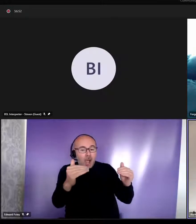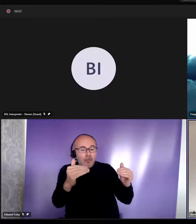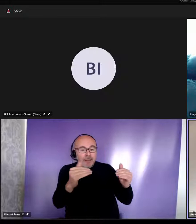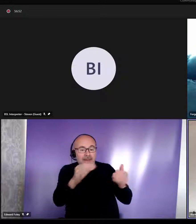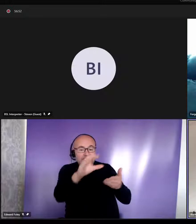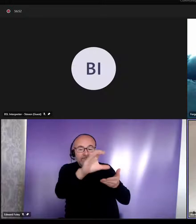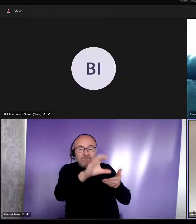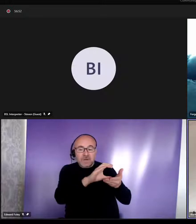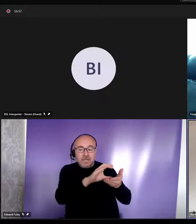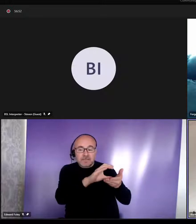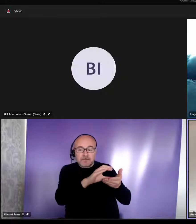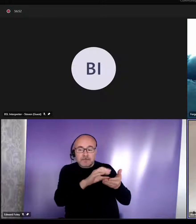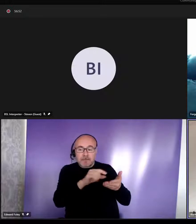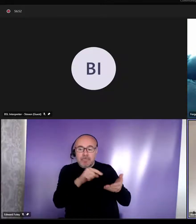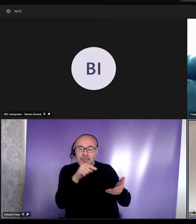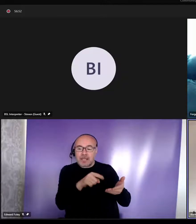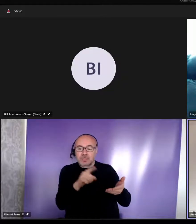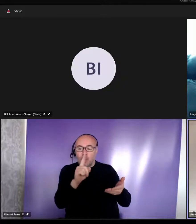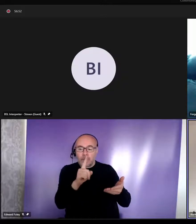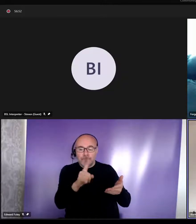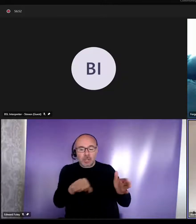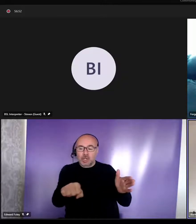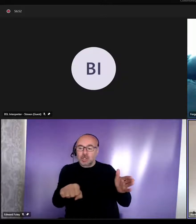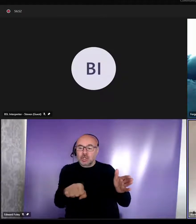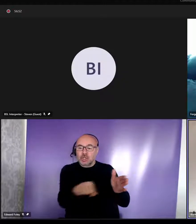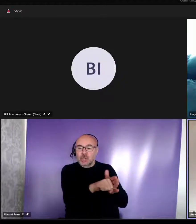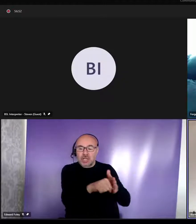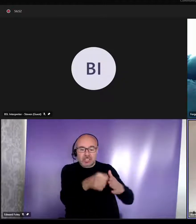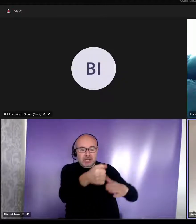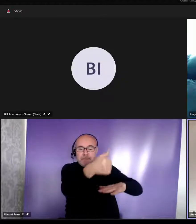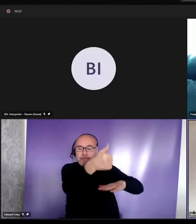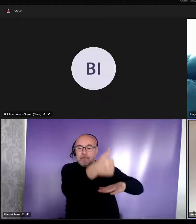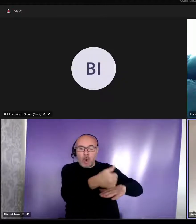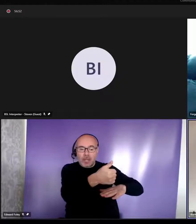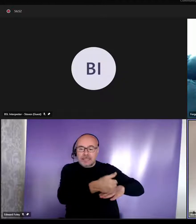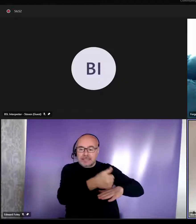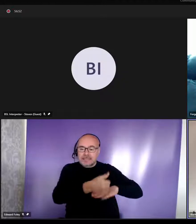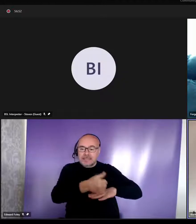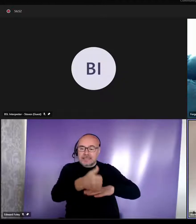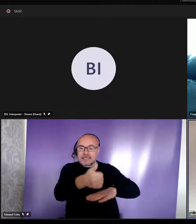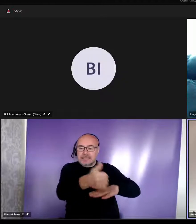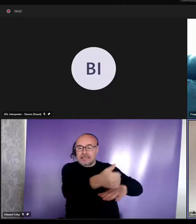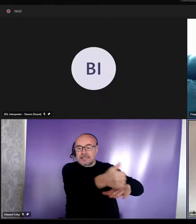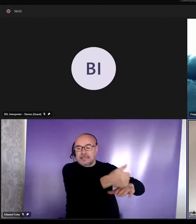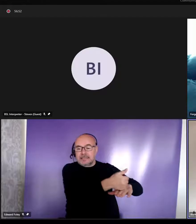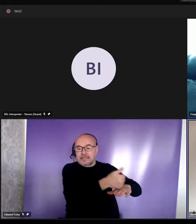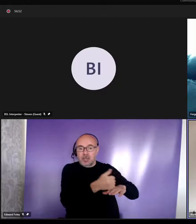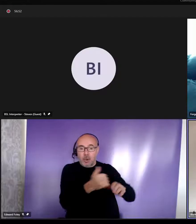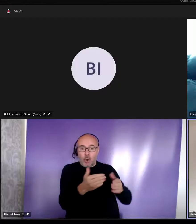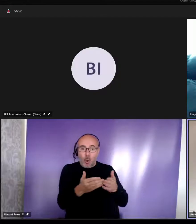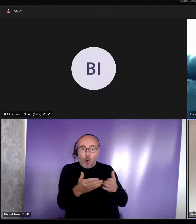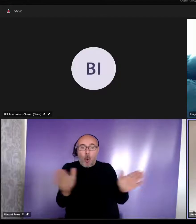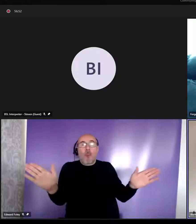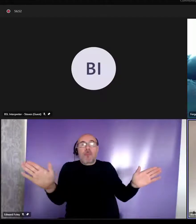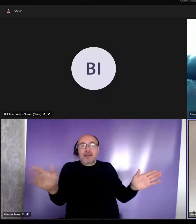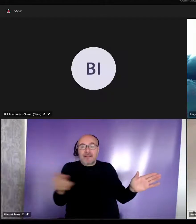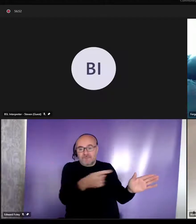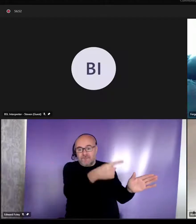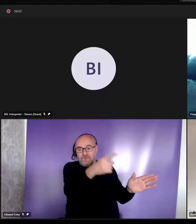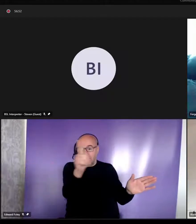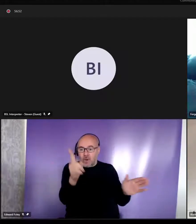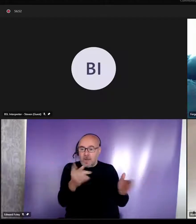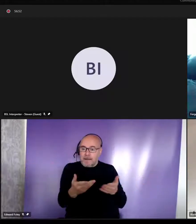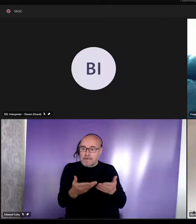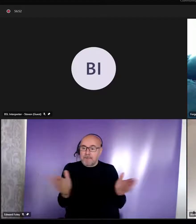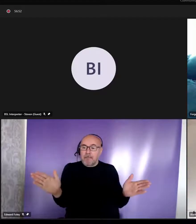looking at charging points which are open to, if I can use that term, open to the public and public use,